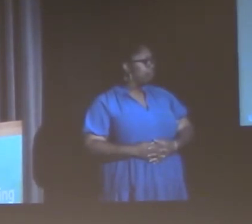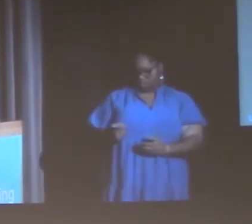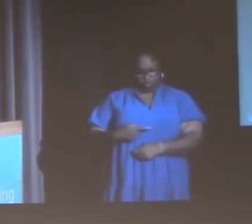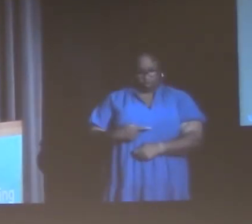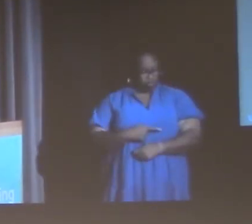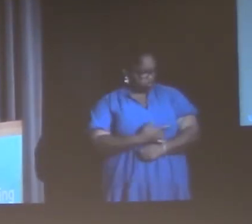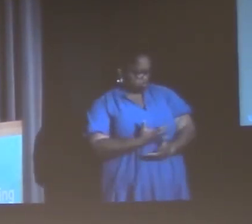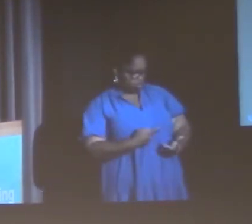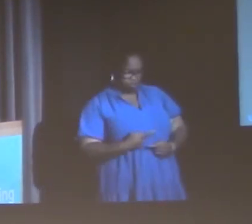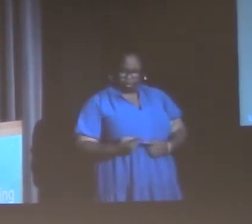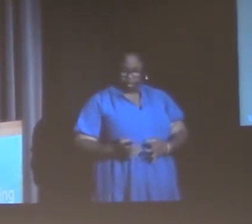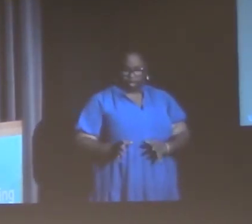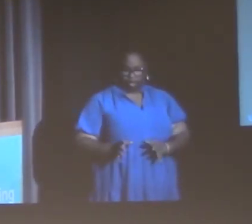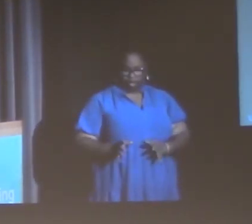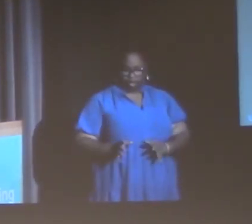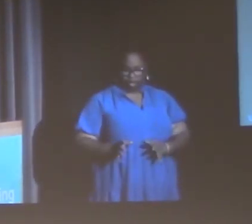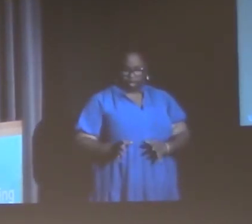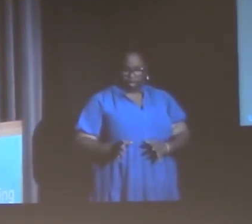So in my case,